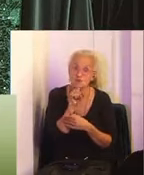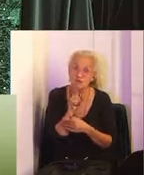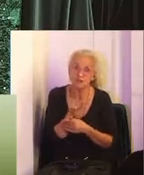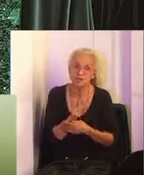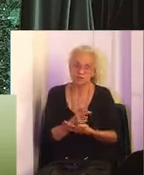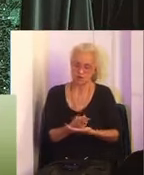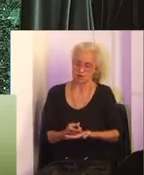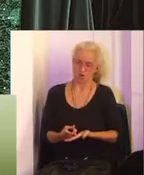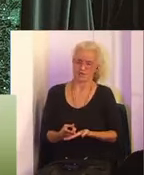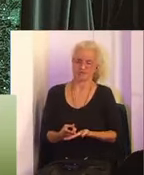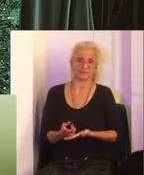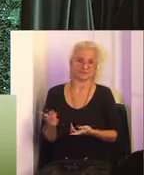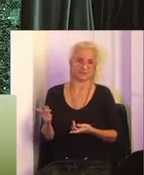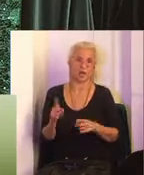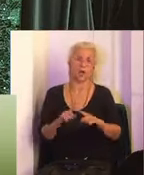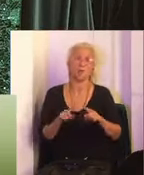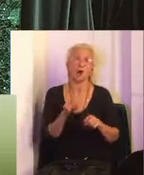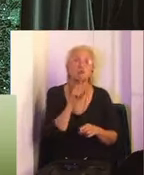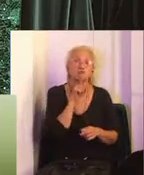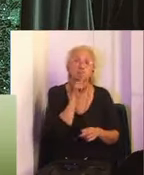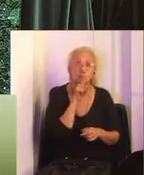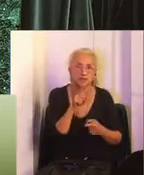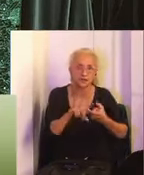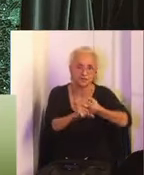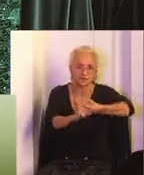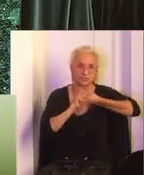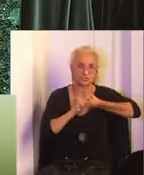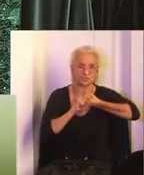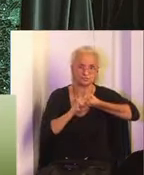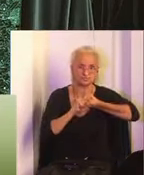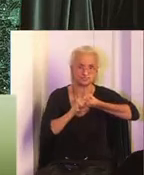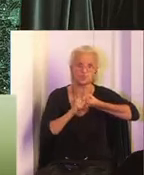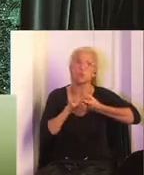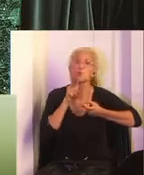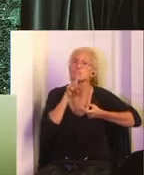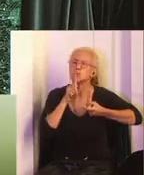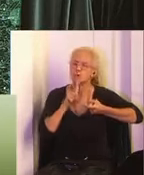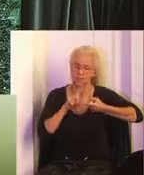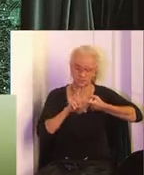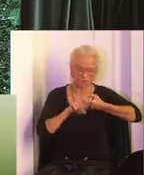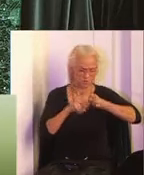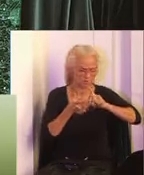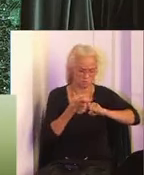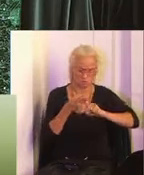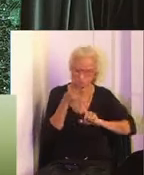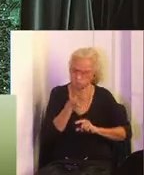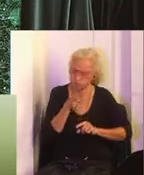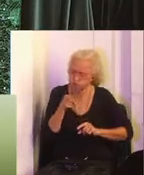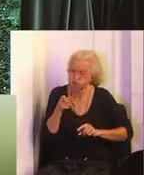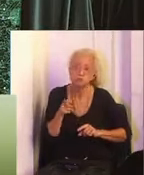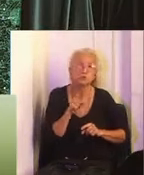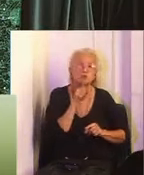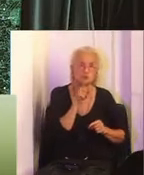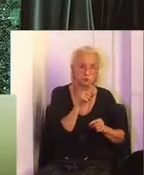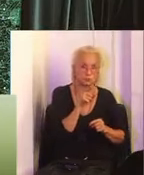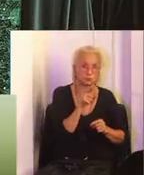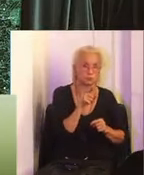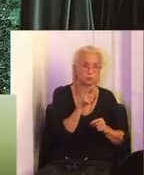honest, but true friendships. True friendships. True